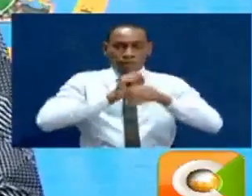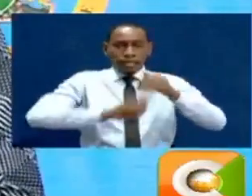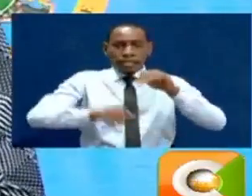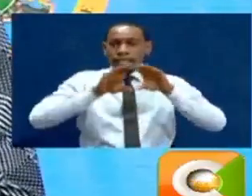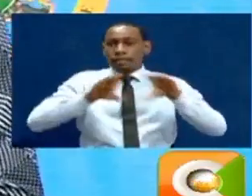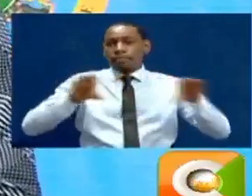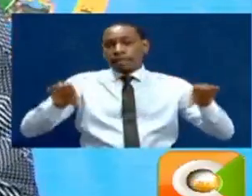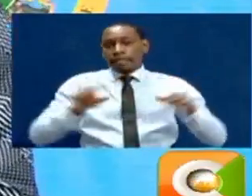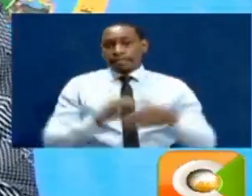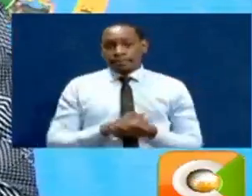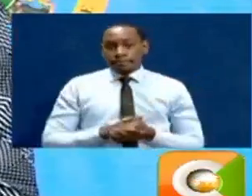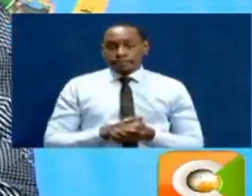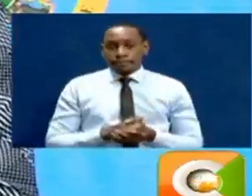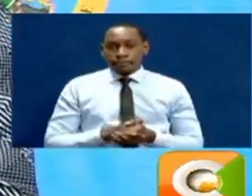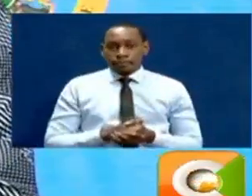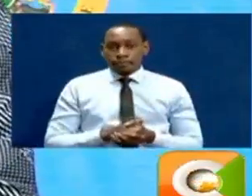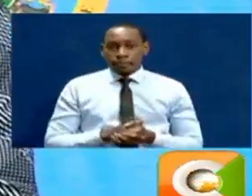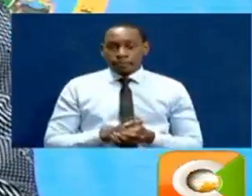markets.